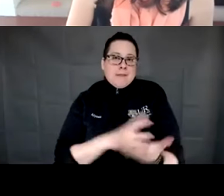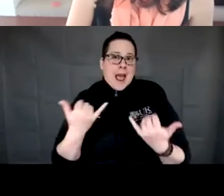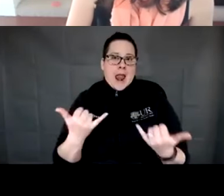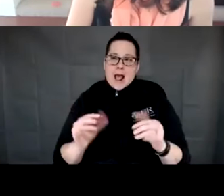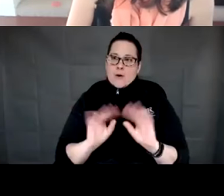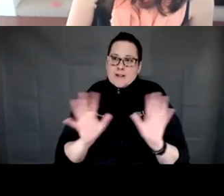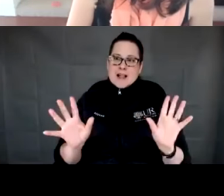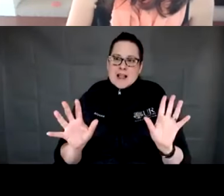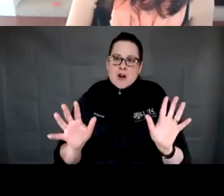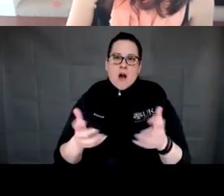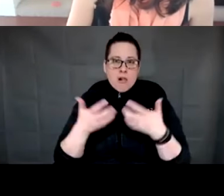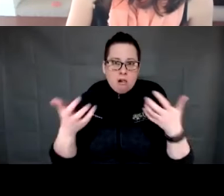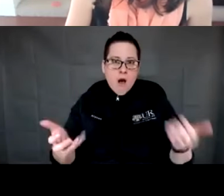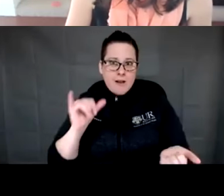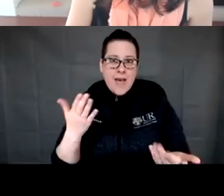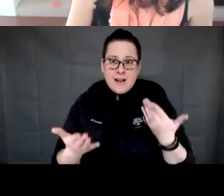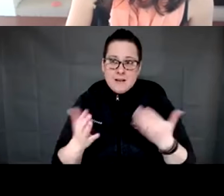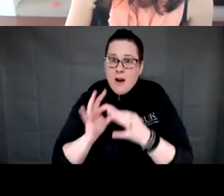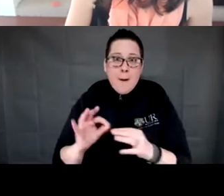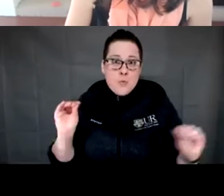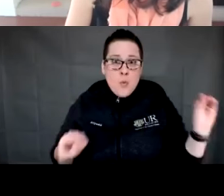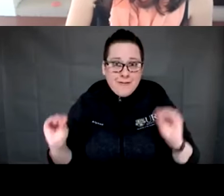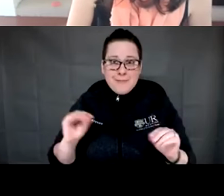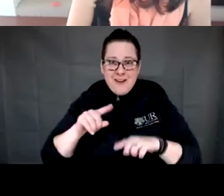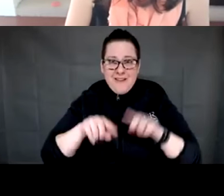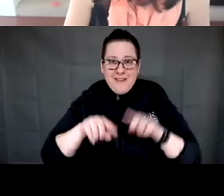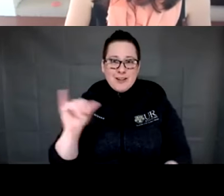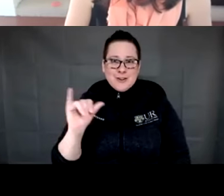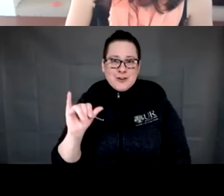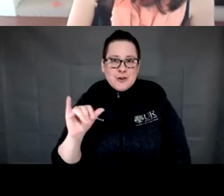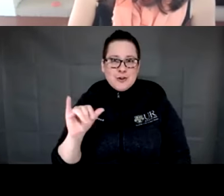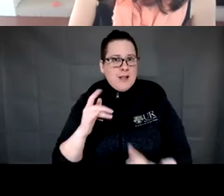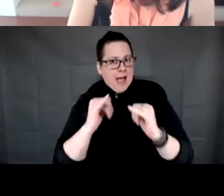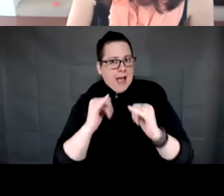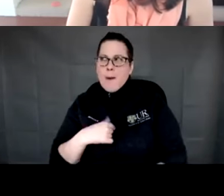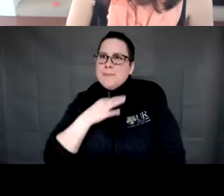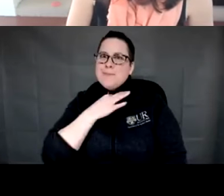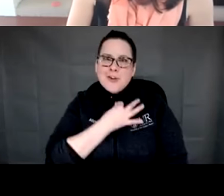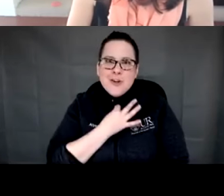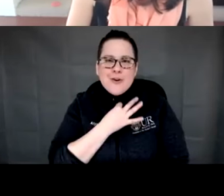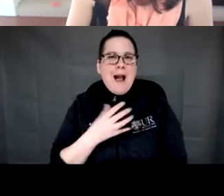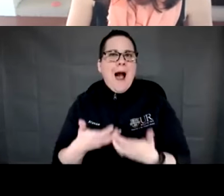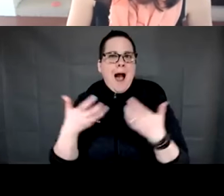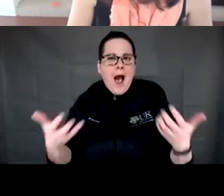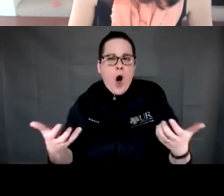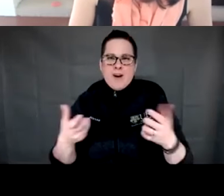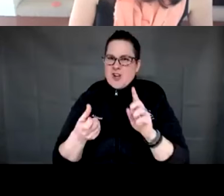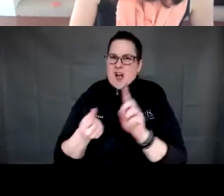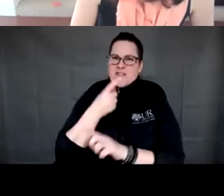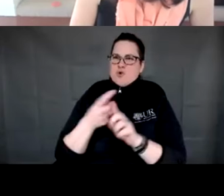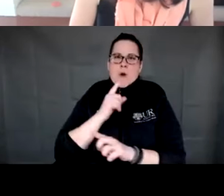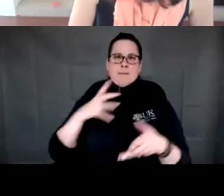that a lot of that is probably movement-related variance as well. So like you, I'm super curious about how much stochasticity is